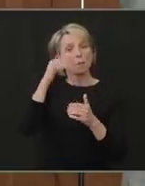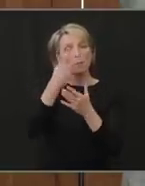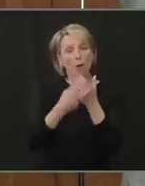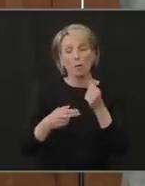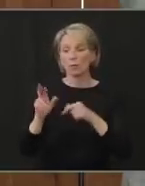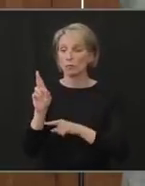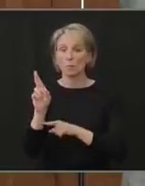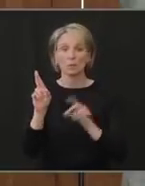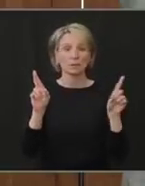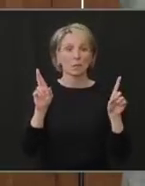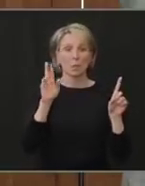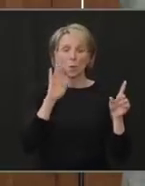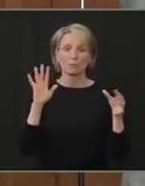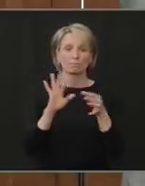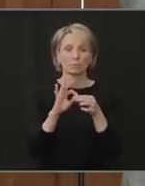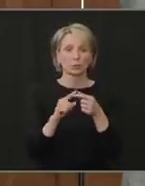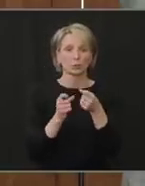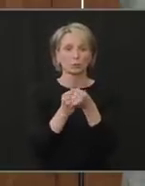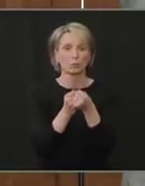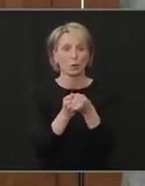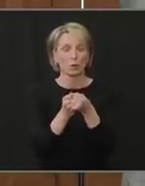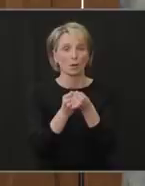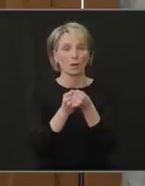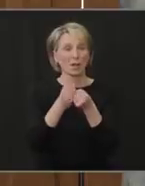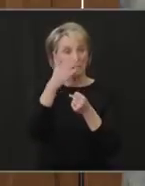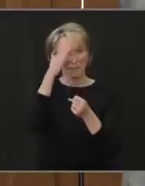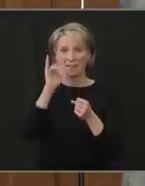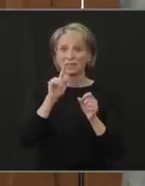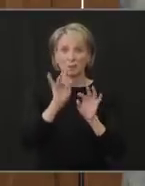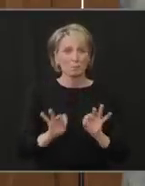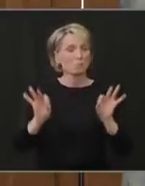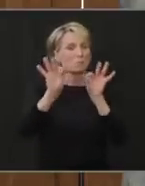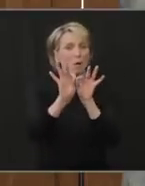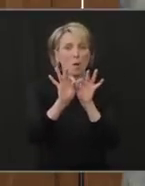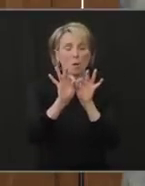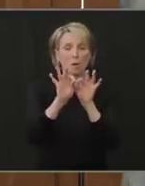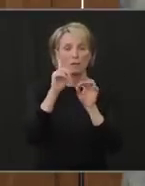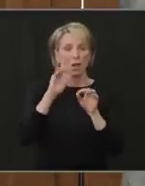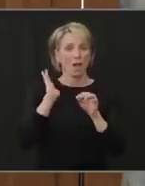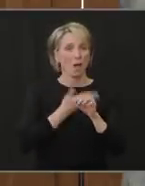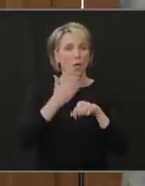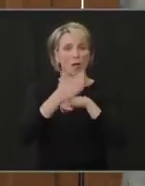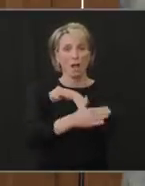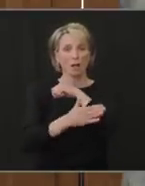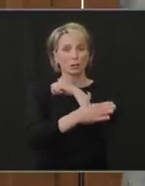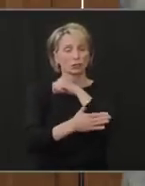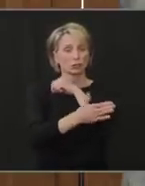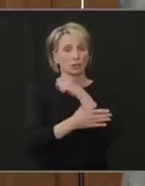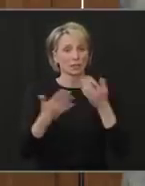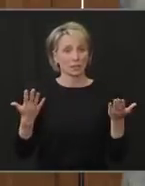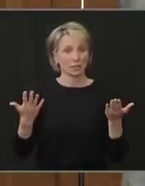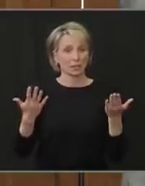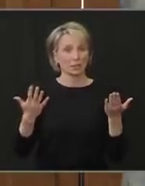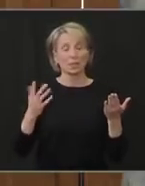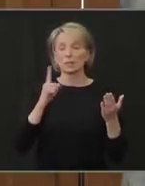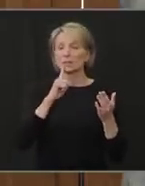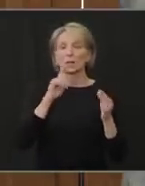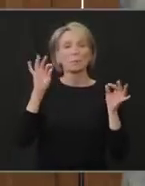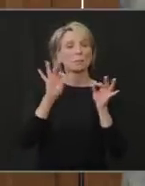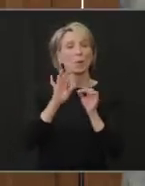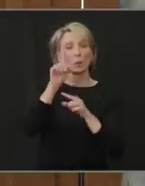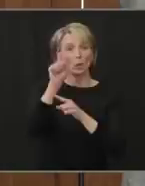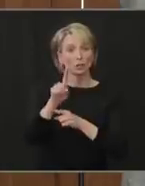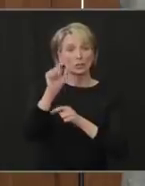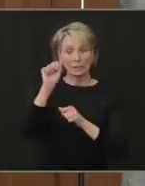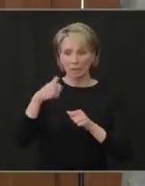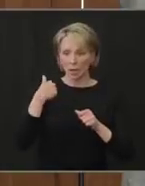a transcendent moment for our democracy. It's really a question of whether we can make this system work